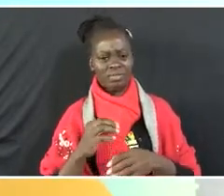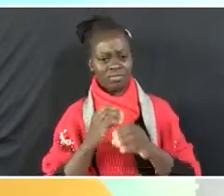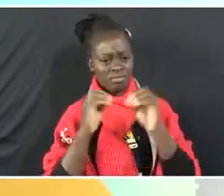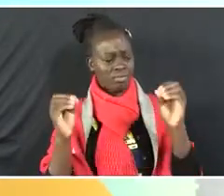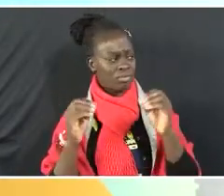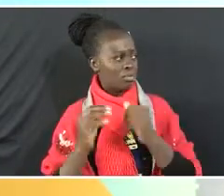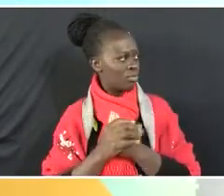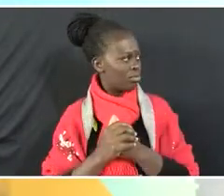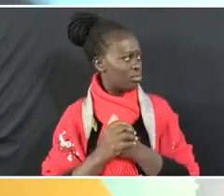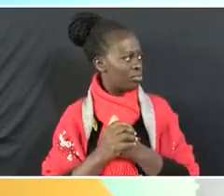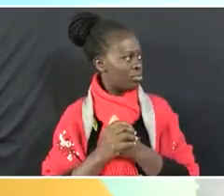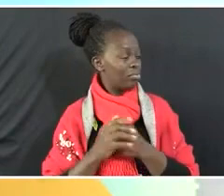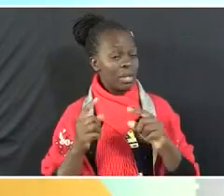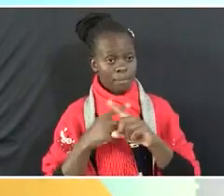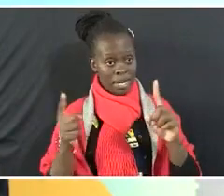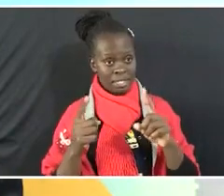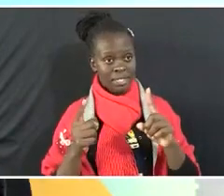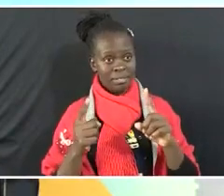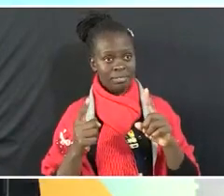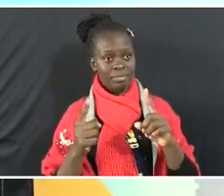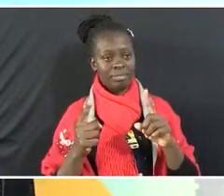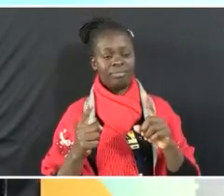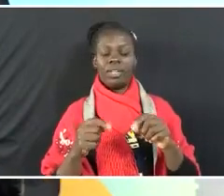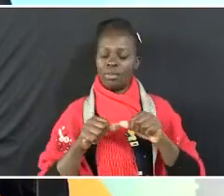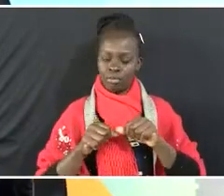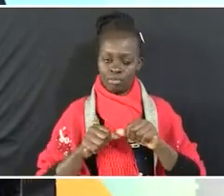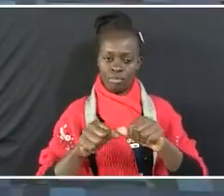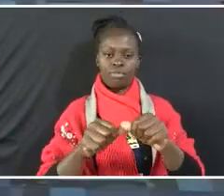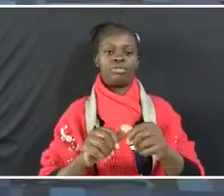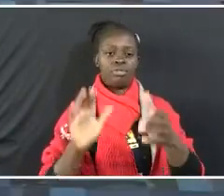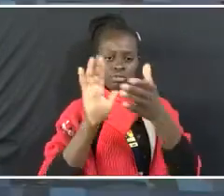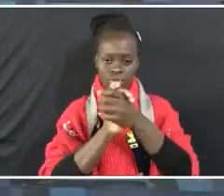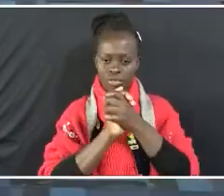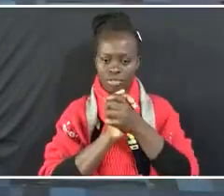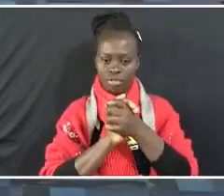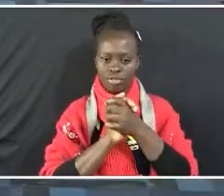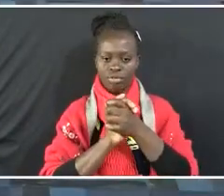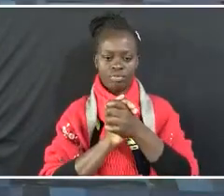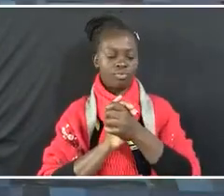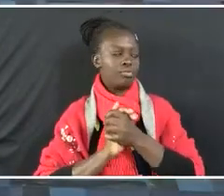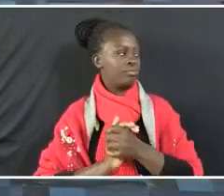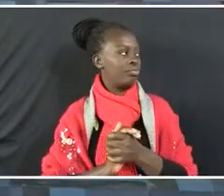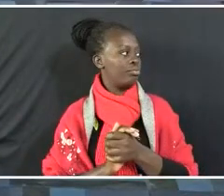you. And I will stop and give you the message of the hour at that place.